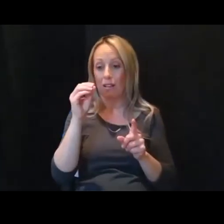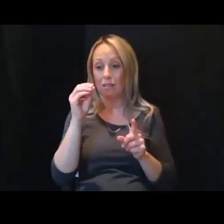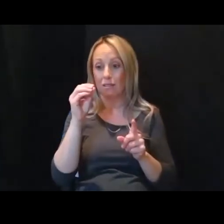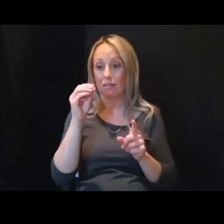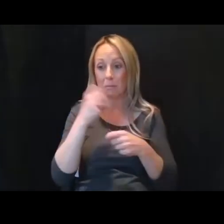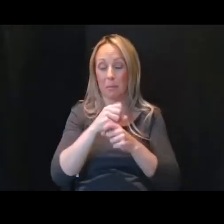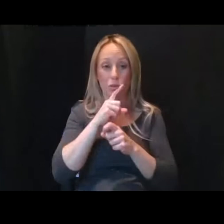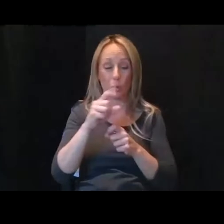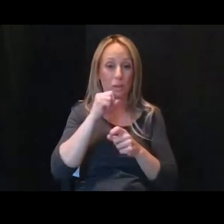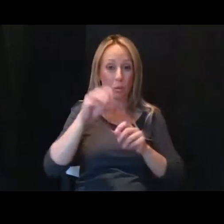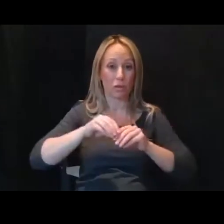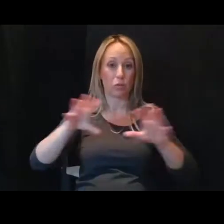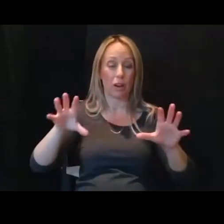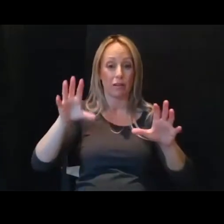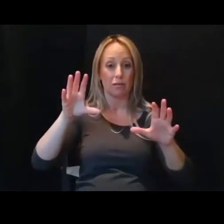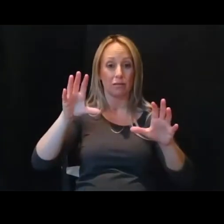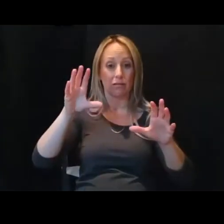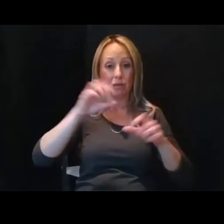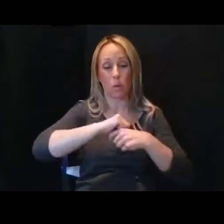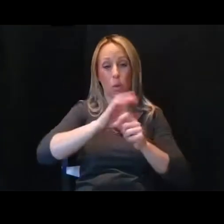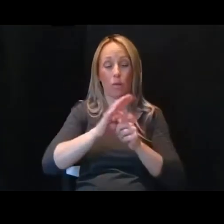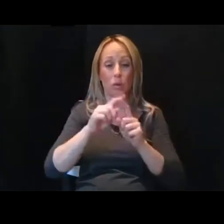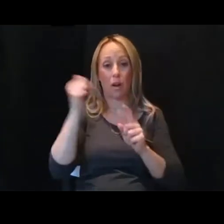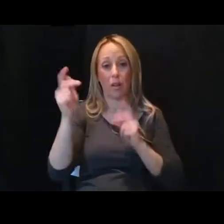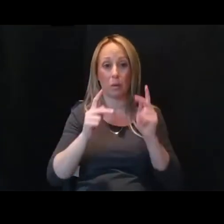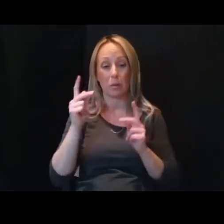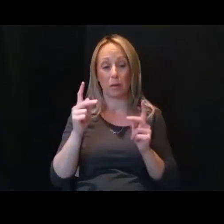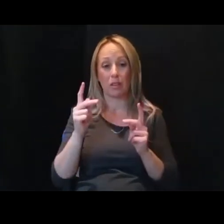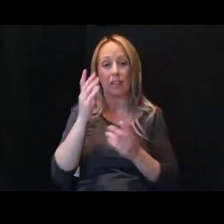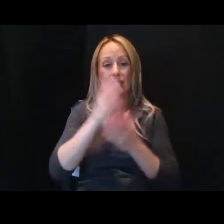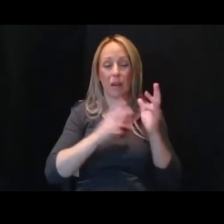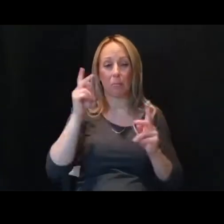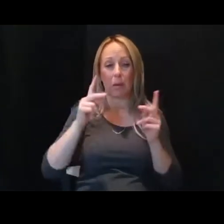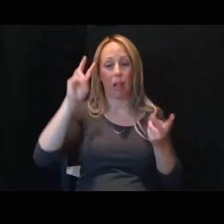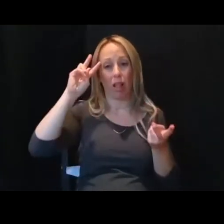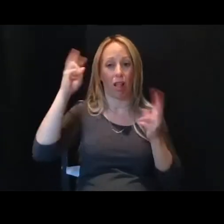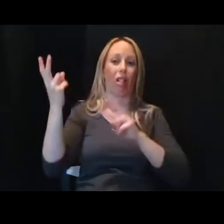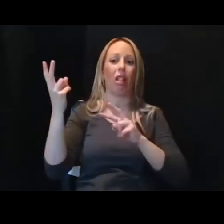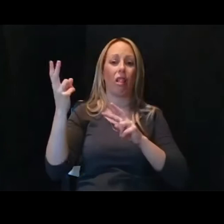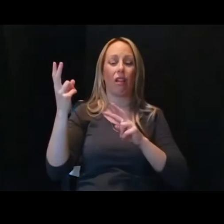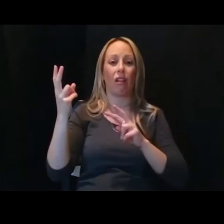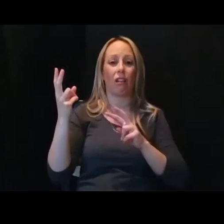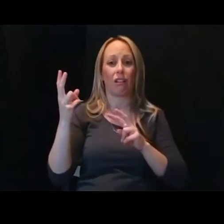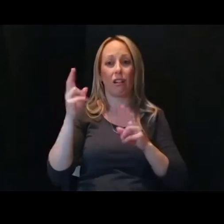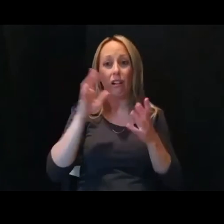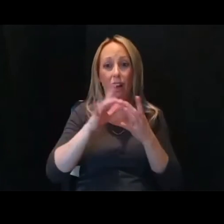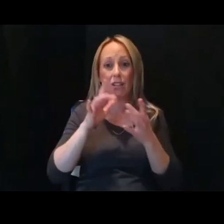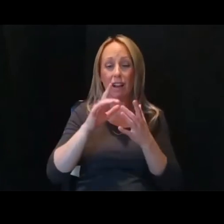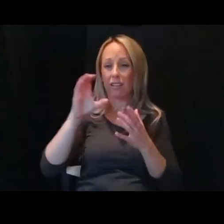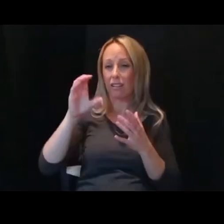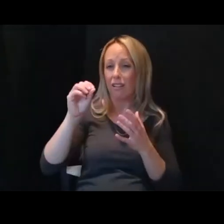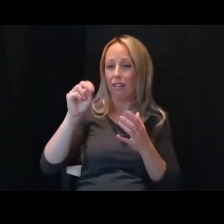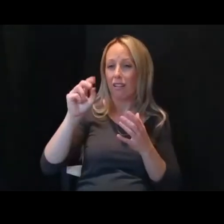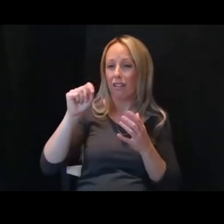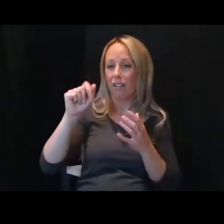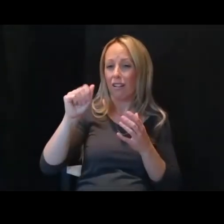to others. In case there are misconceptions about what it means to tell us who your contacts are, I'll explain what a contact can